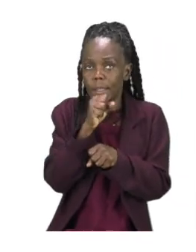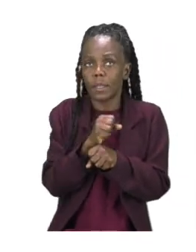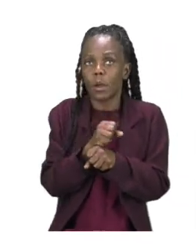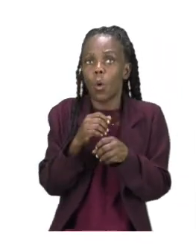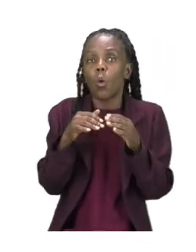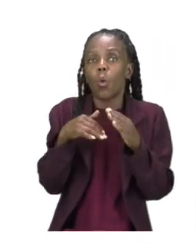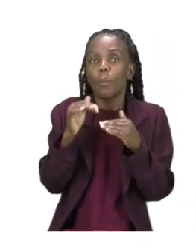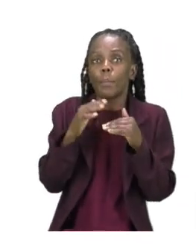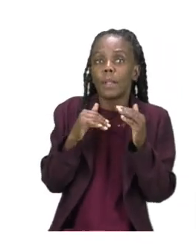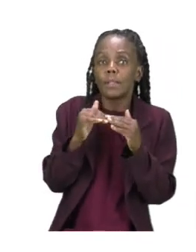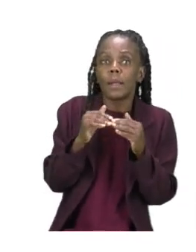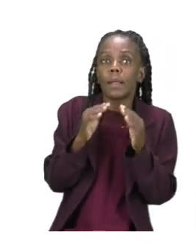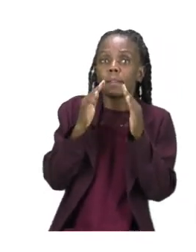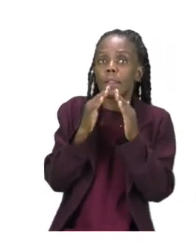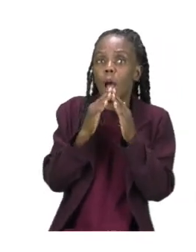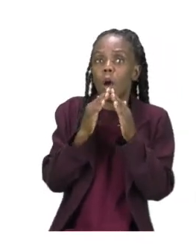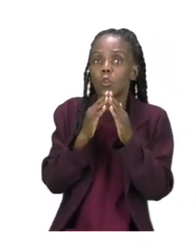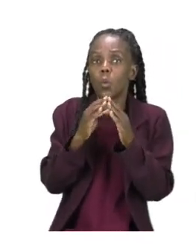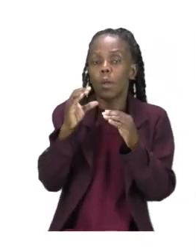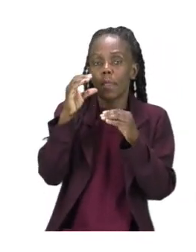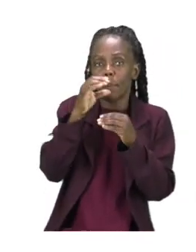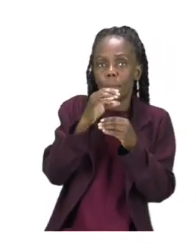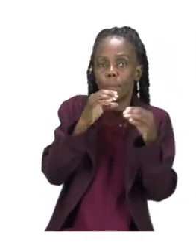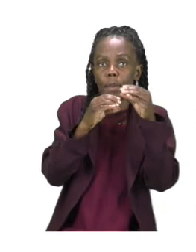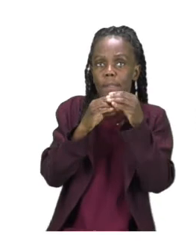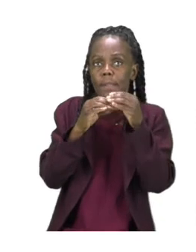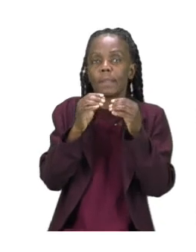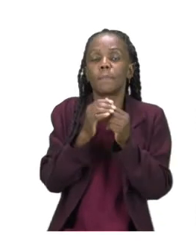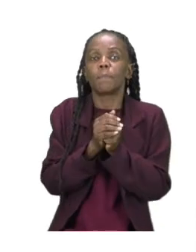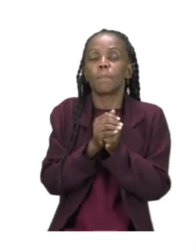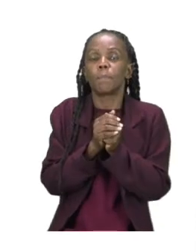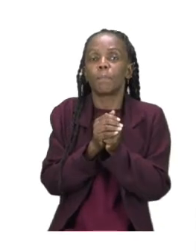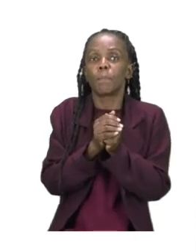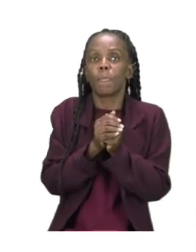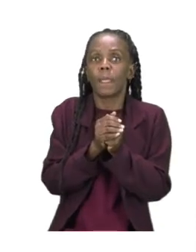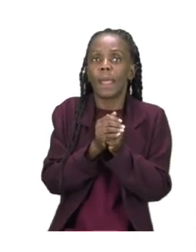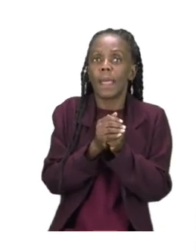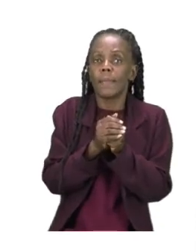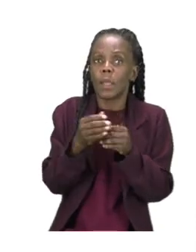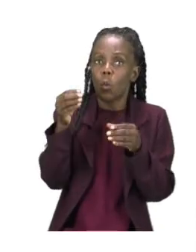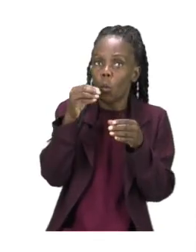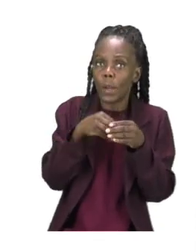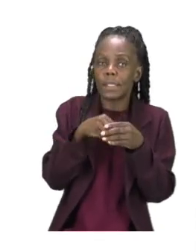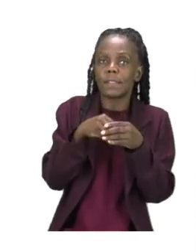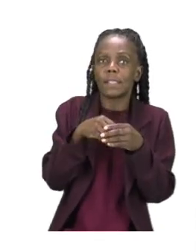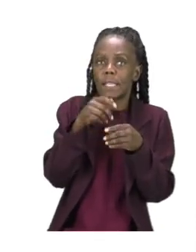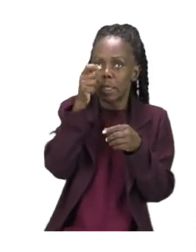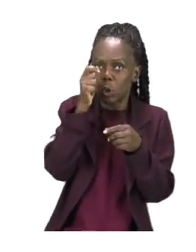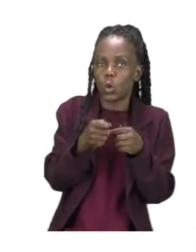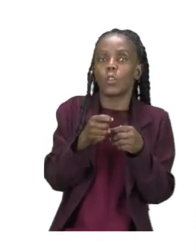Then the three little pigs got inside the house, and the big bad wolf came to the door.